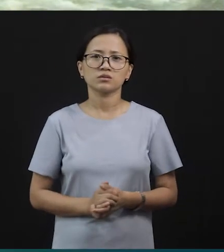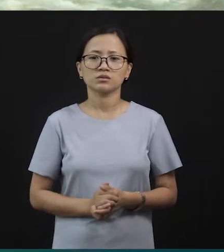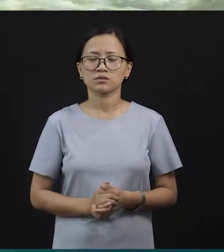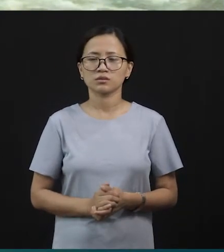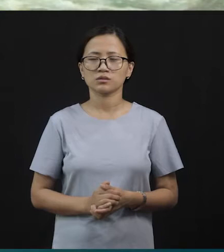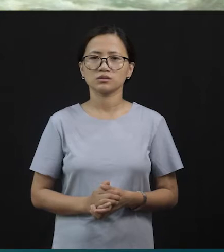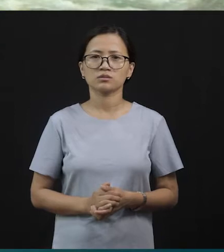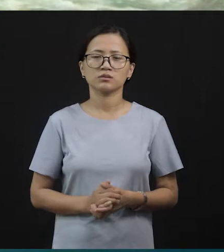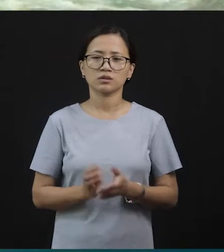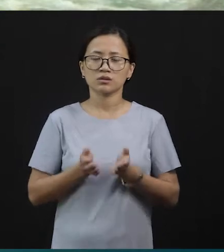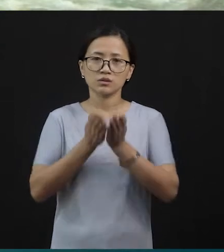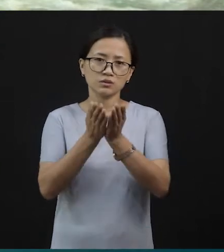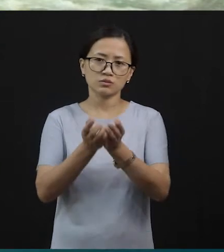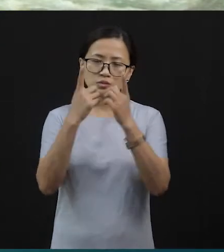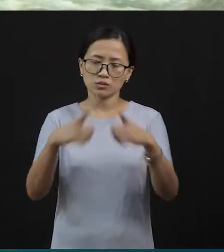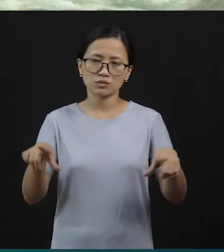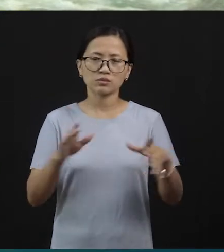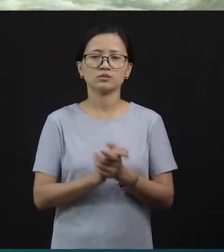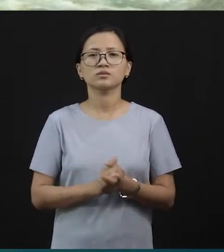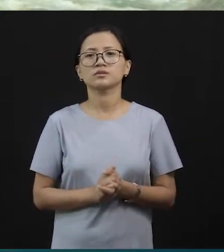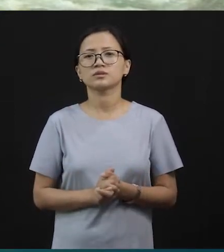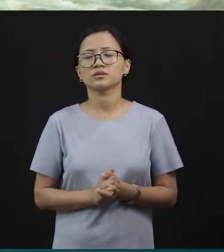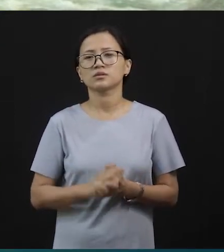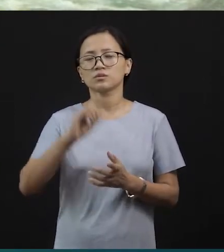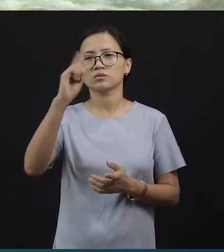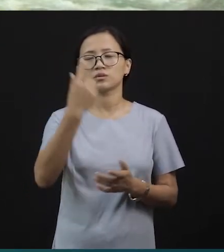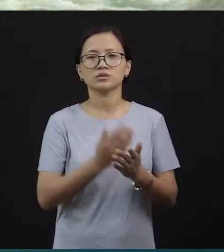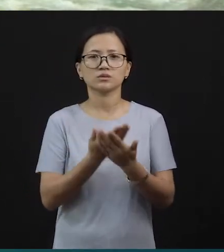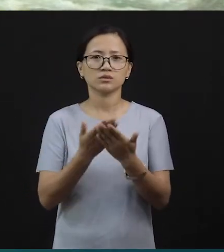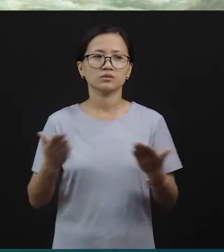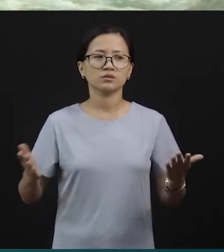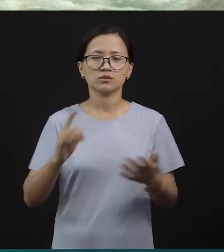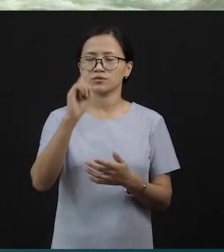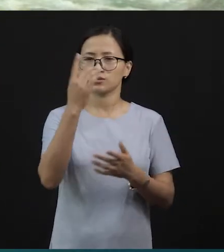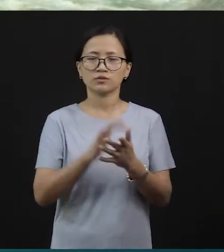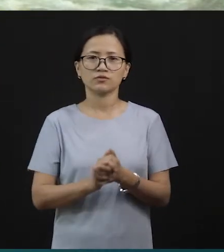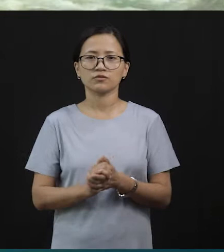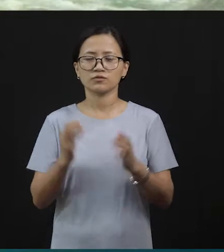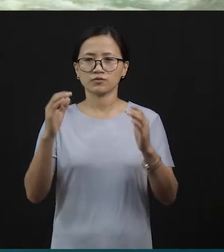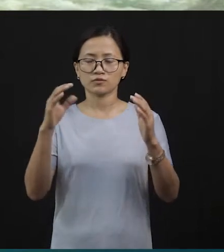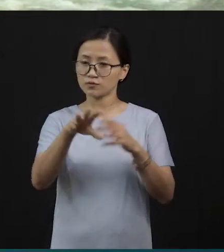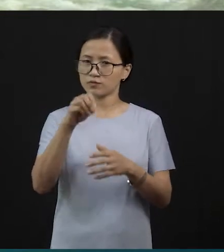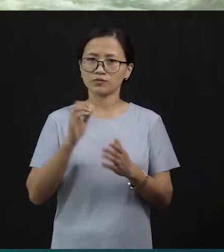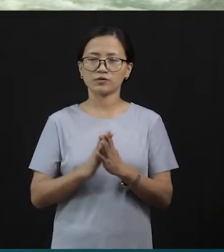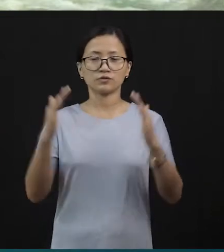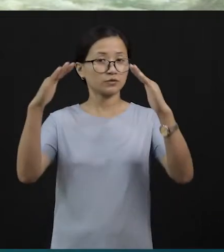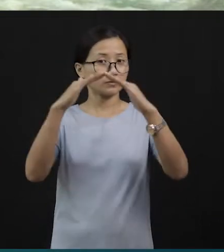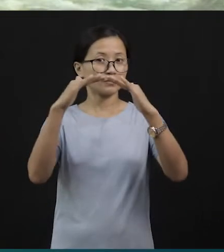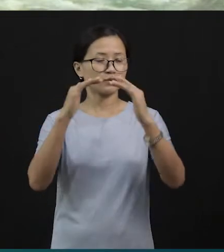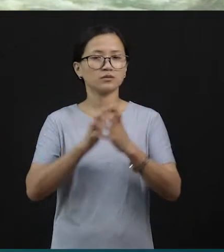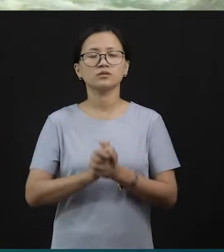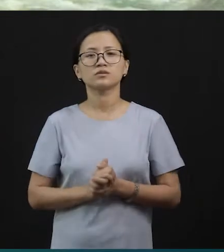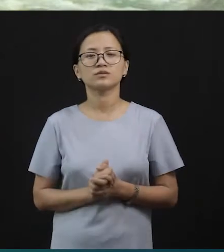His ships lost. And there was one thing. One of them found shelter. Okay. One of